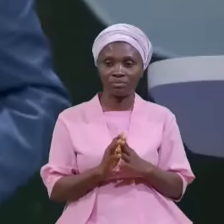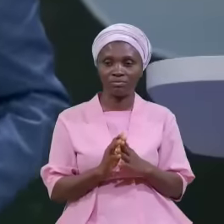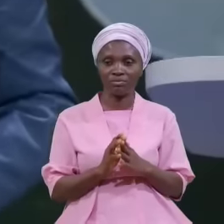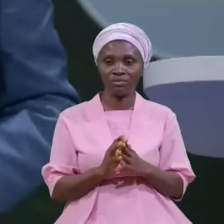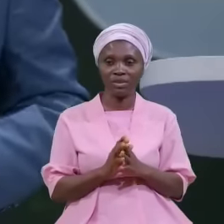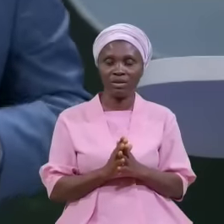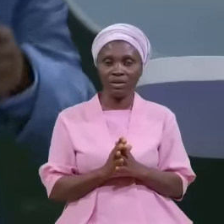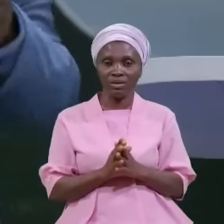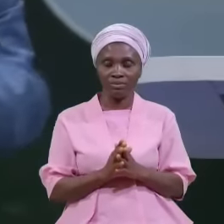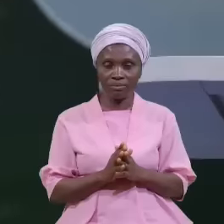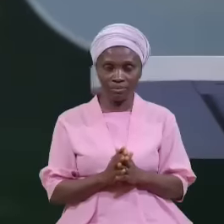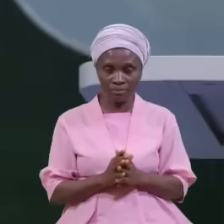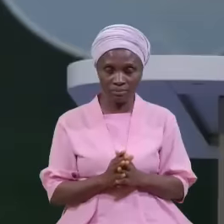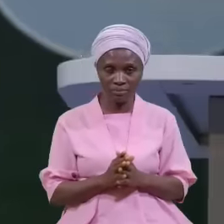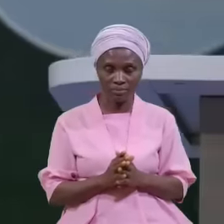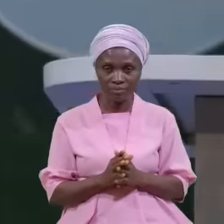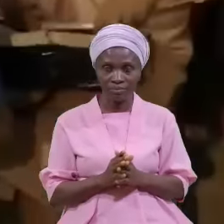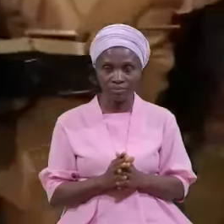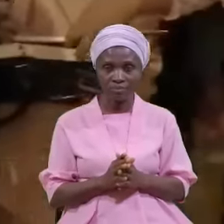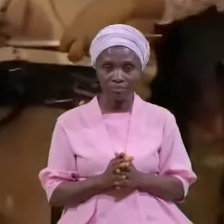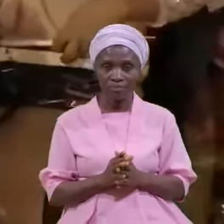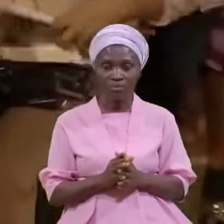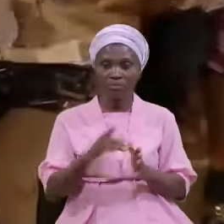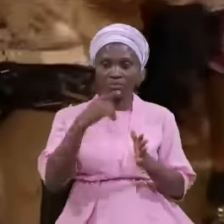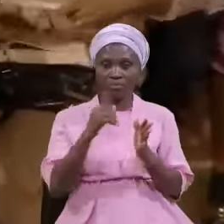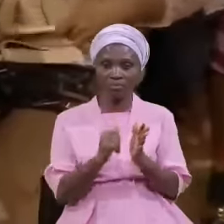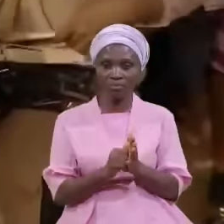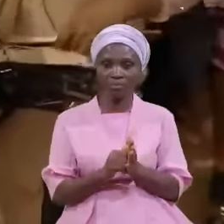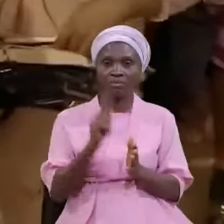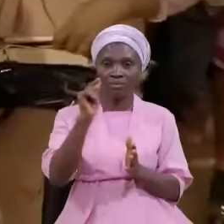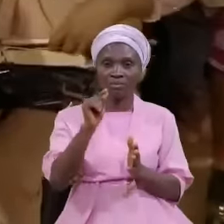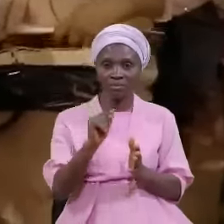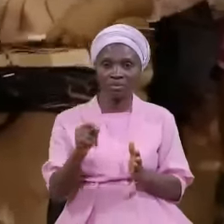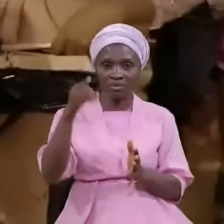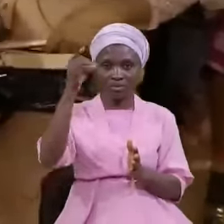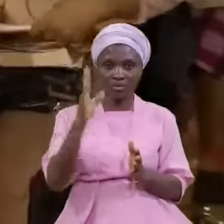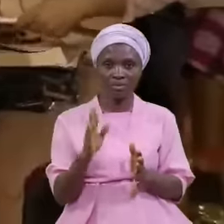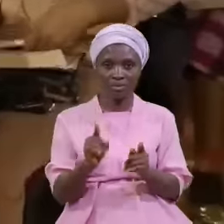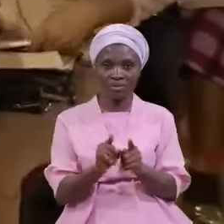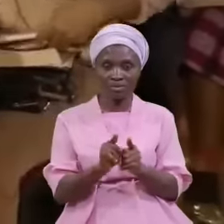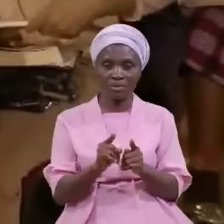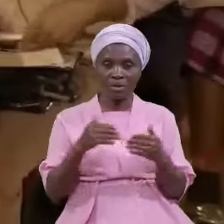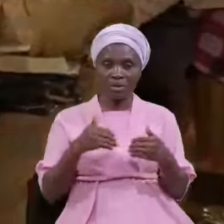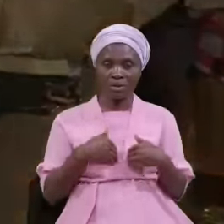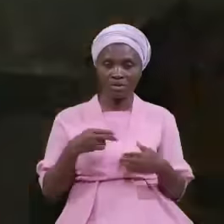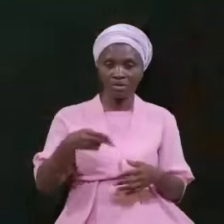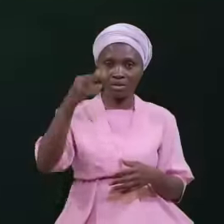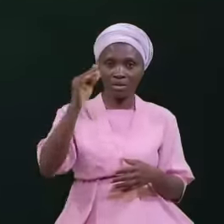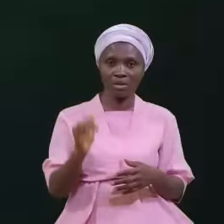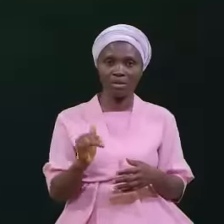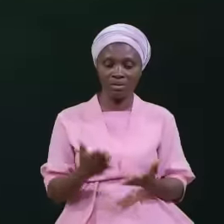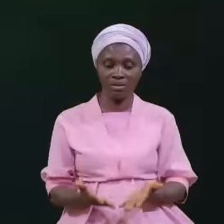we're looking at verse 9. It says, wherefore God also has highly exalted